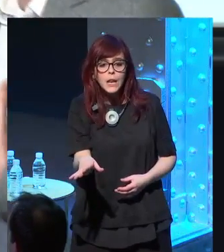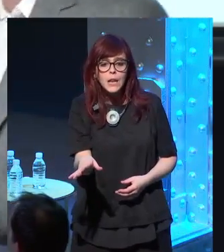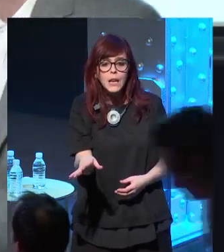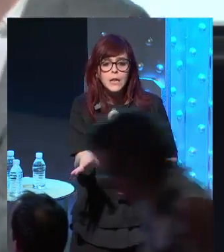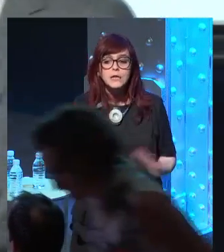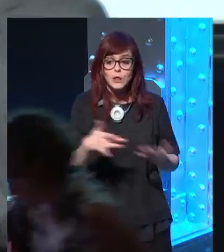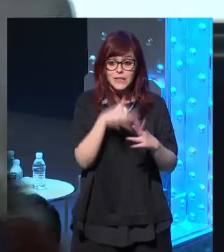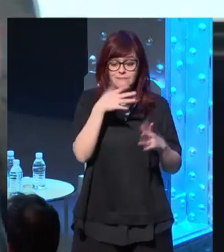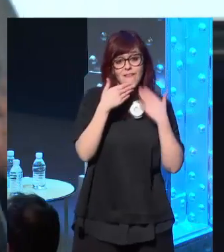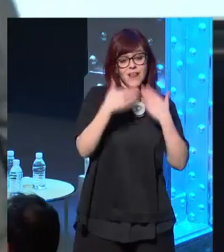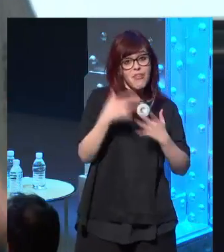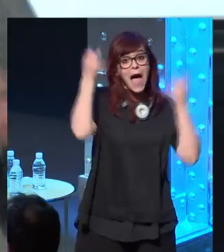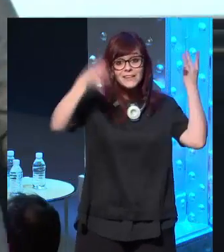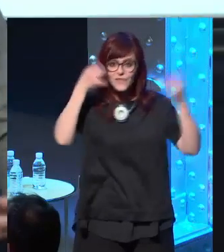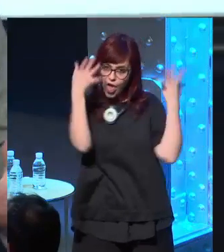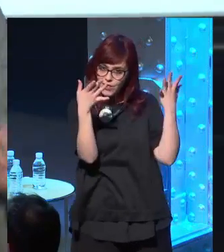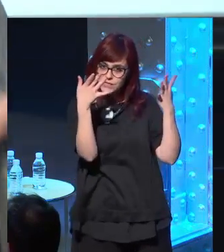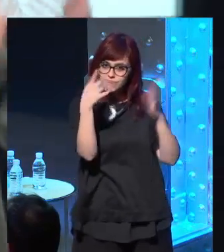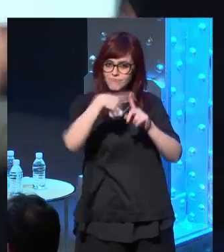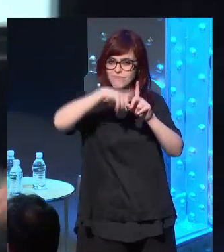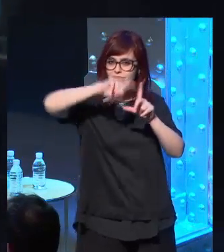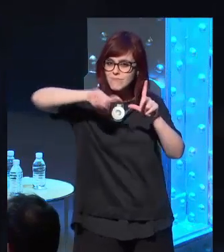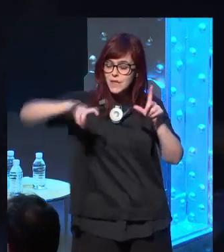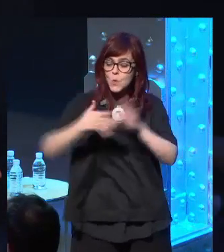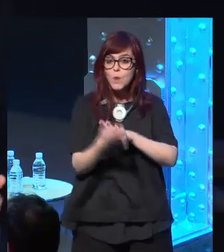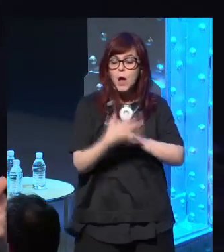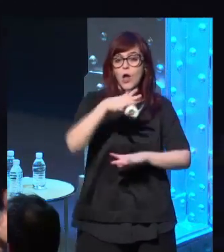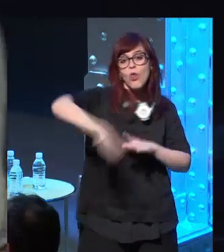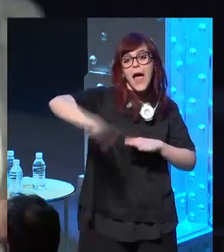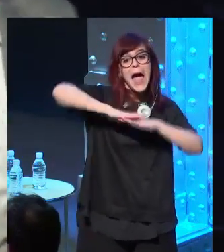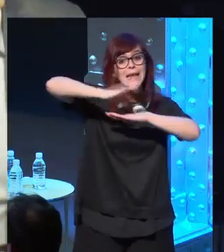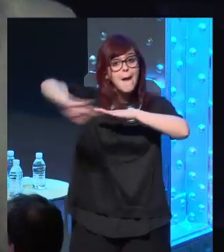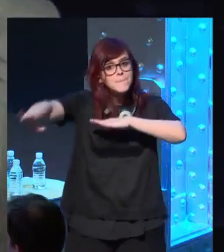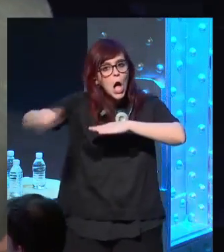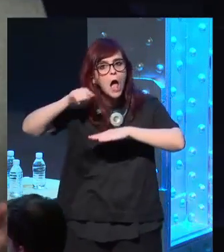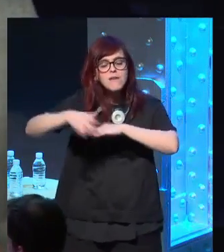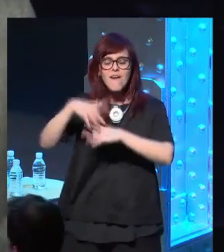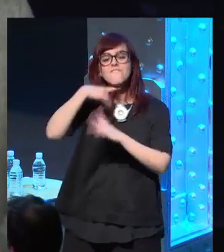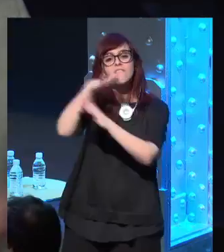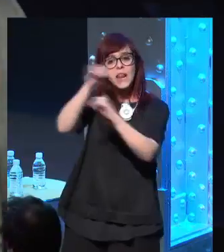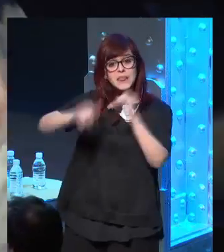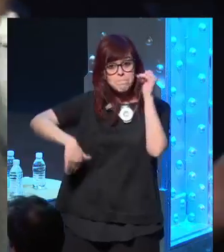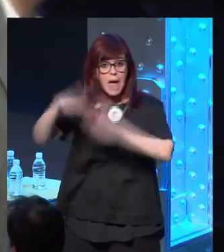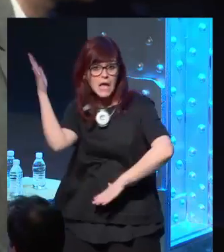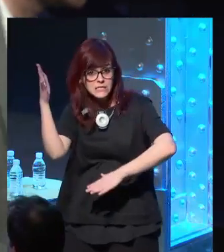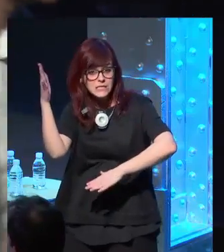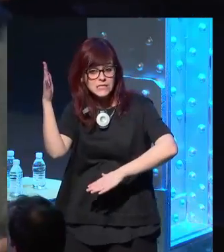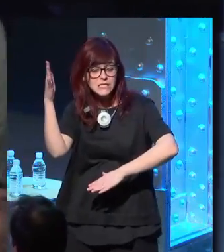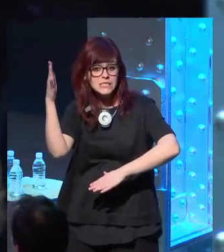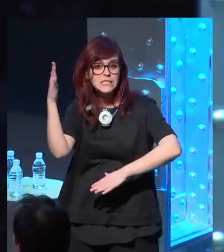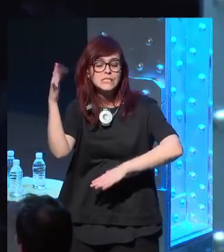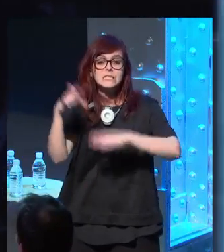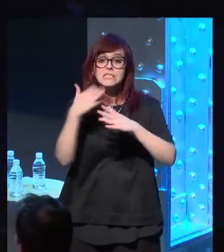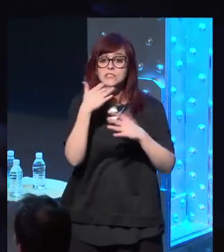Through those activities, they can see that when people are in the countryside, they report higher levels of happiness. When people are having the weekend, they're reporting